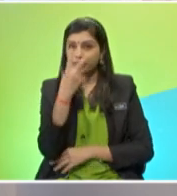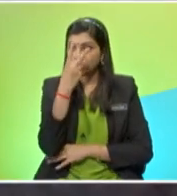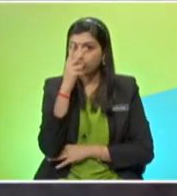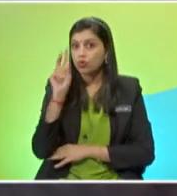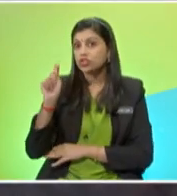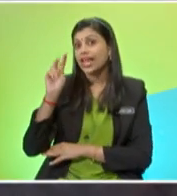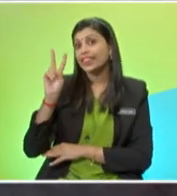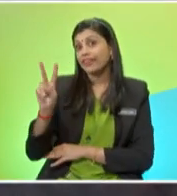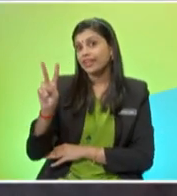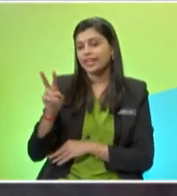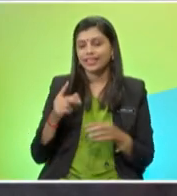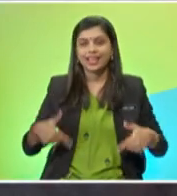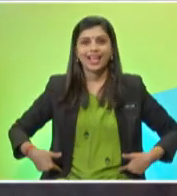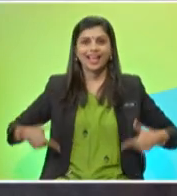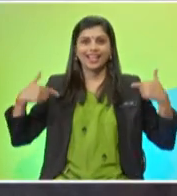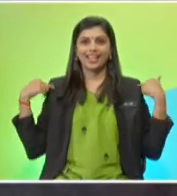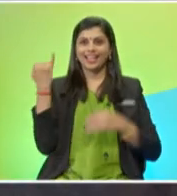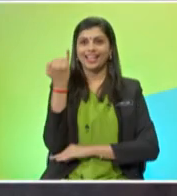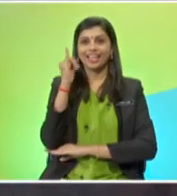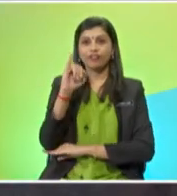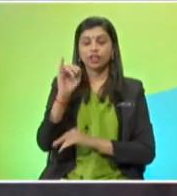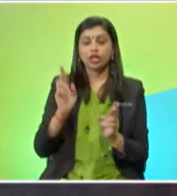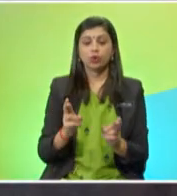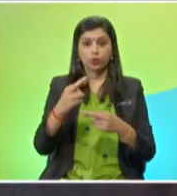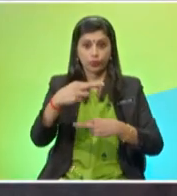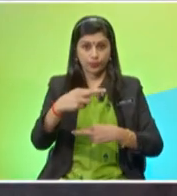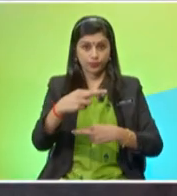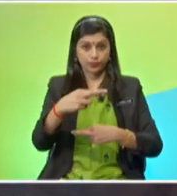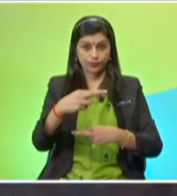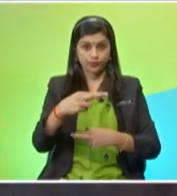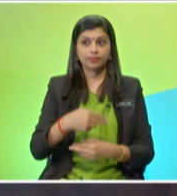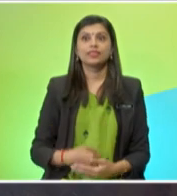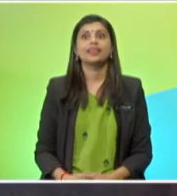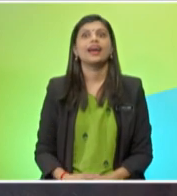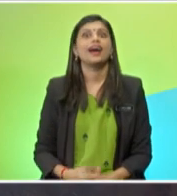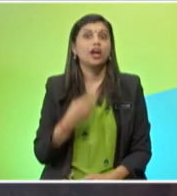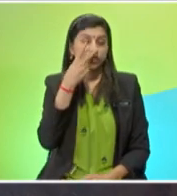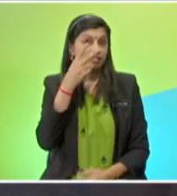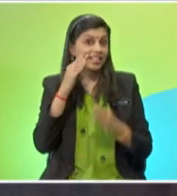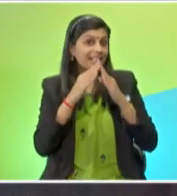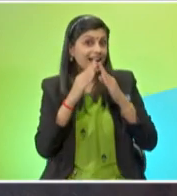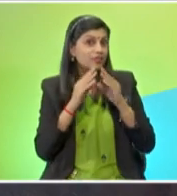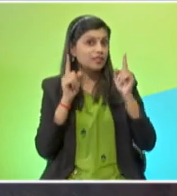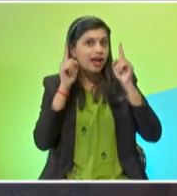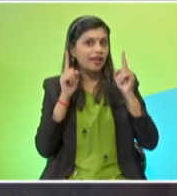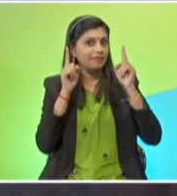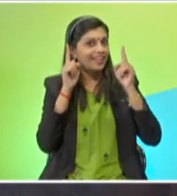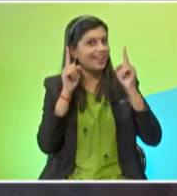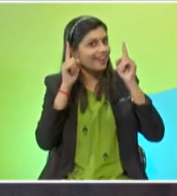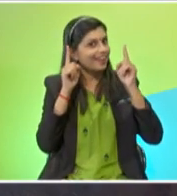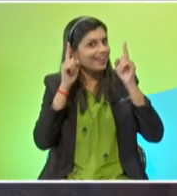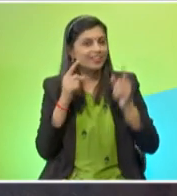room, yes. Okay, I have made up a doodle house. Okay, as you can see